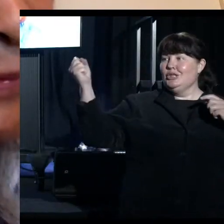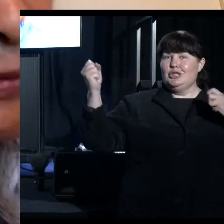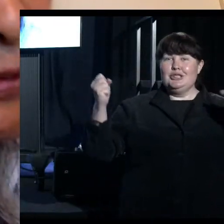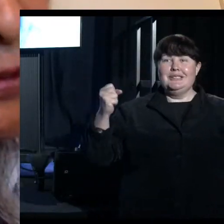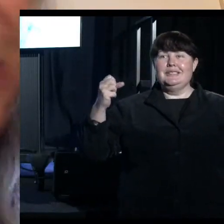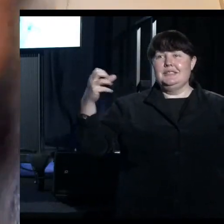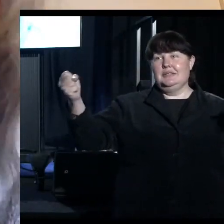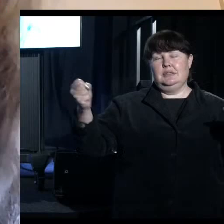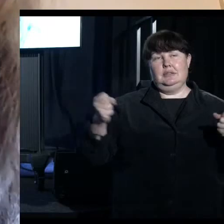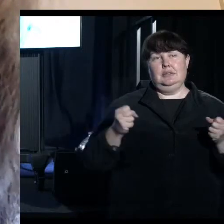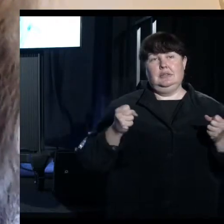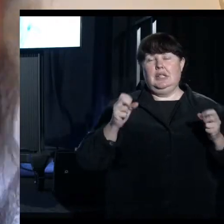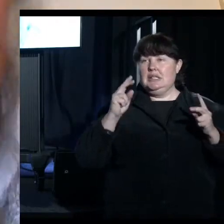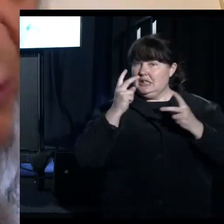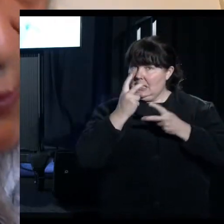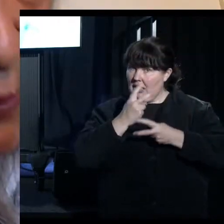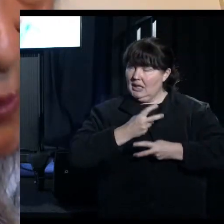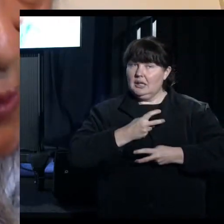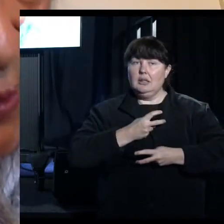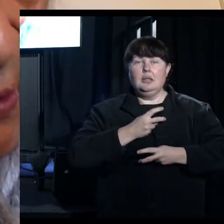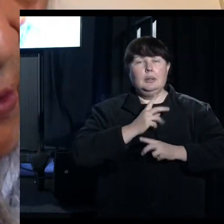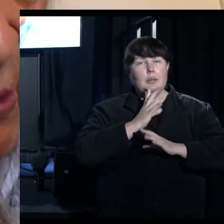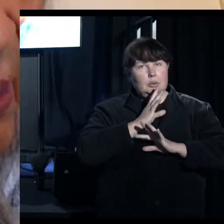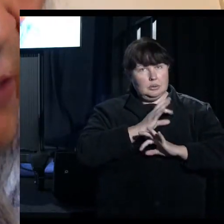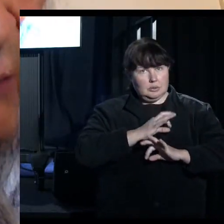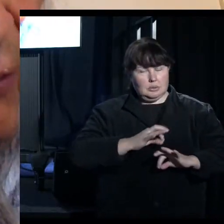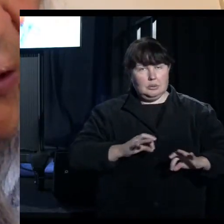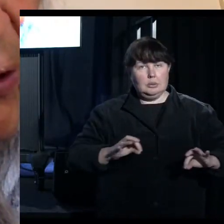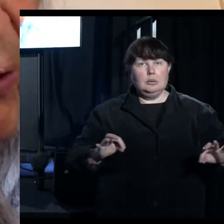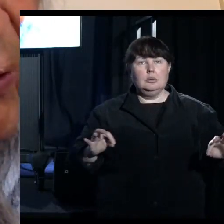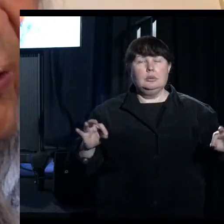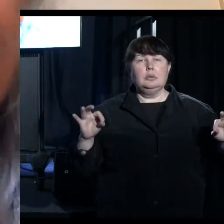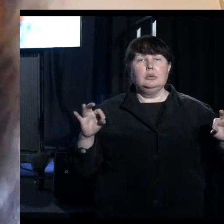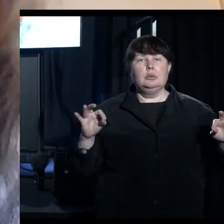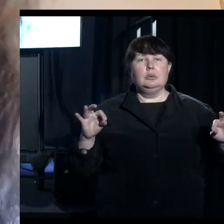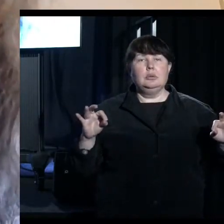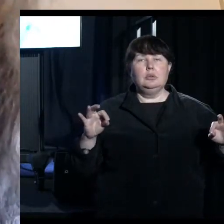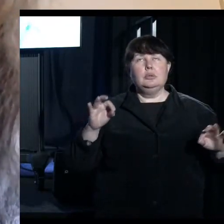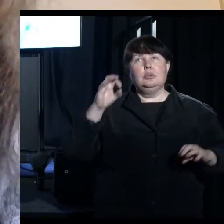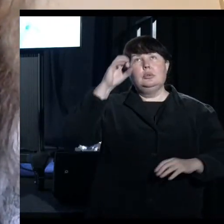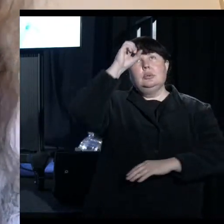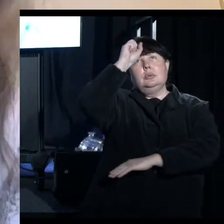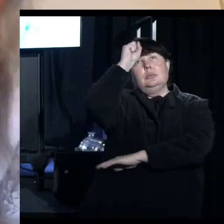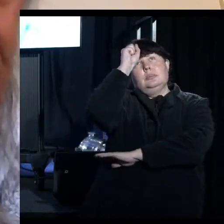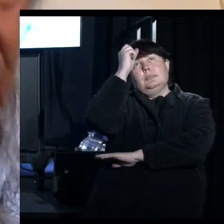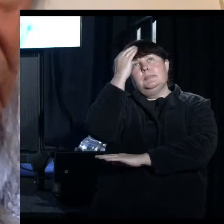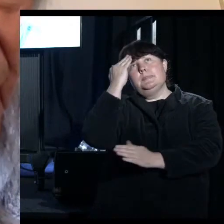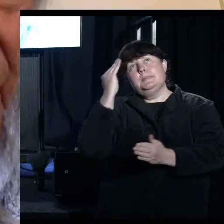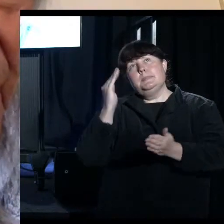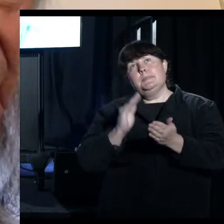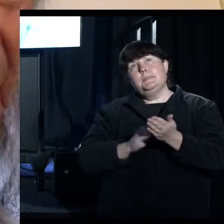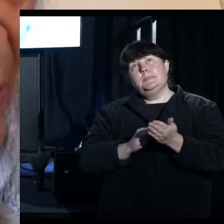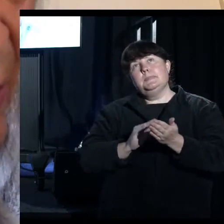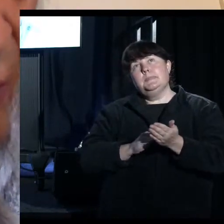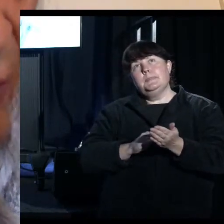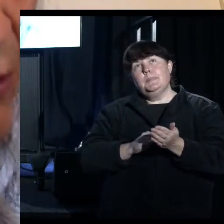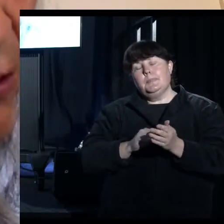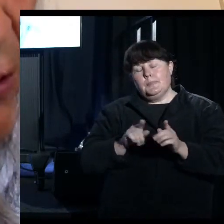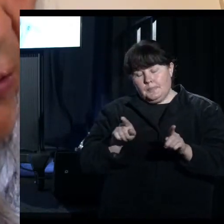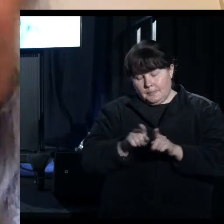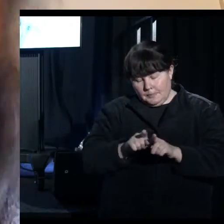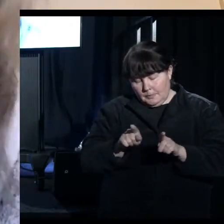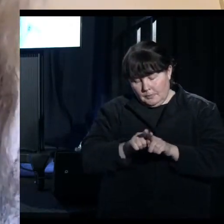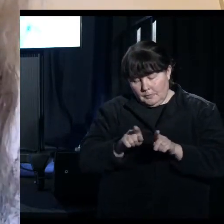are memories too, for sure, and for sure is our certainty,